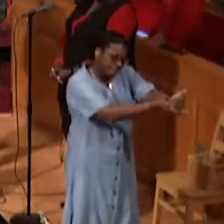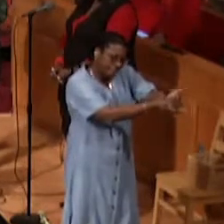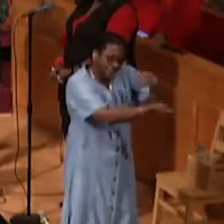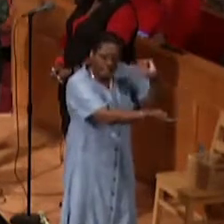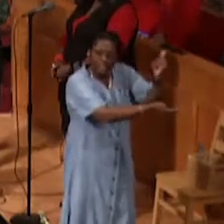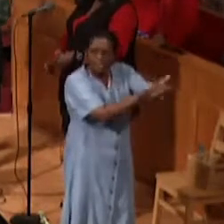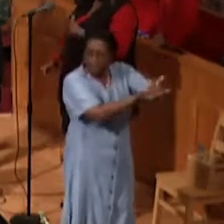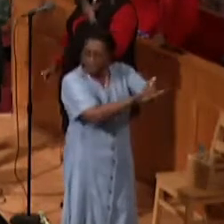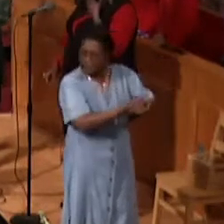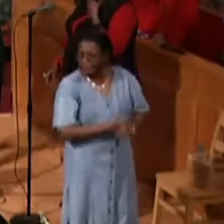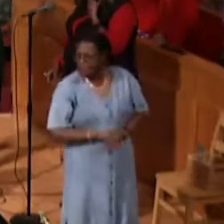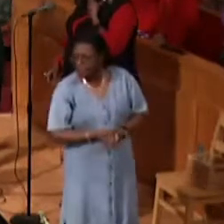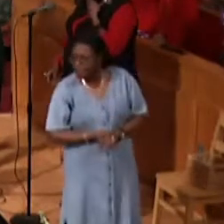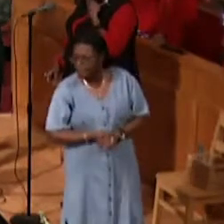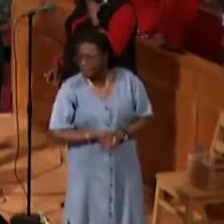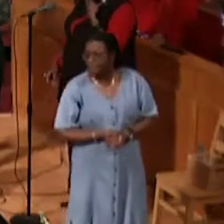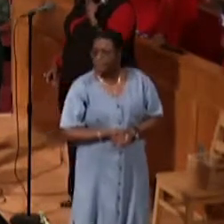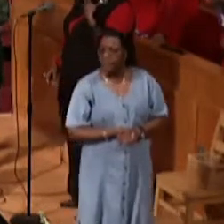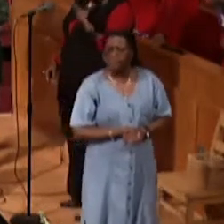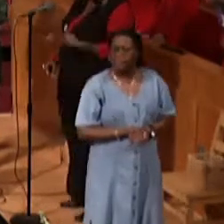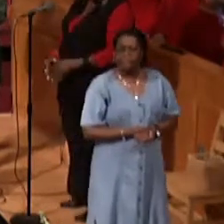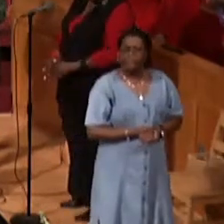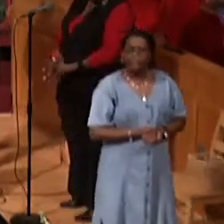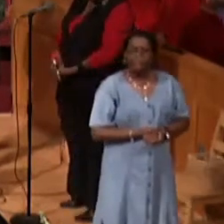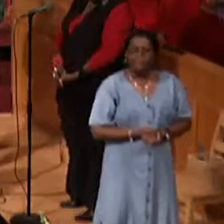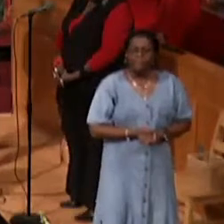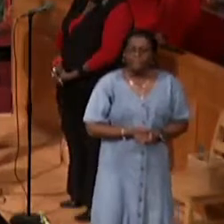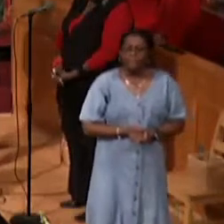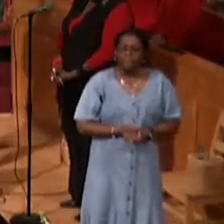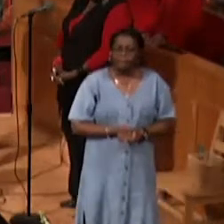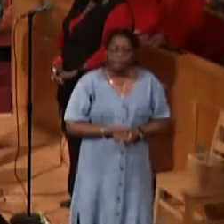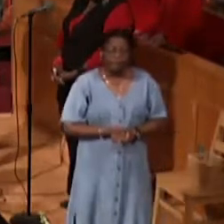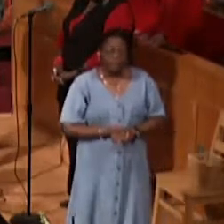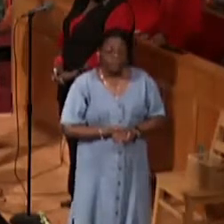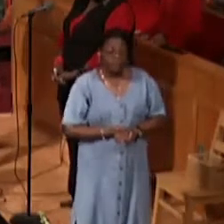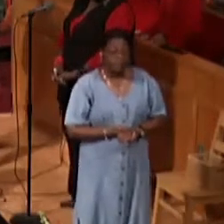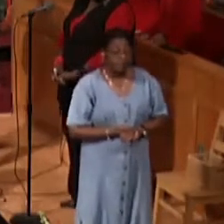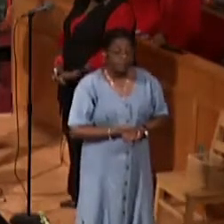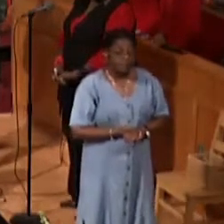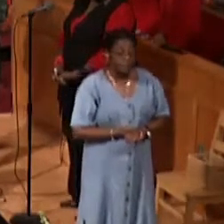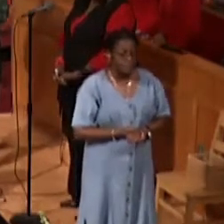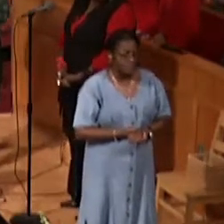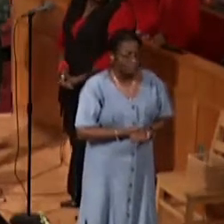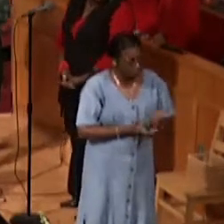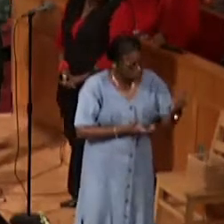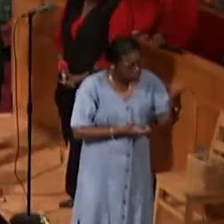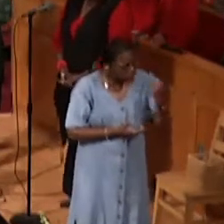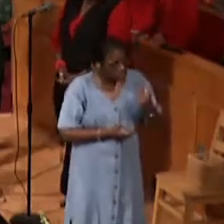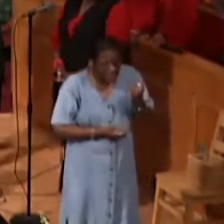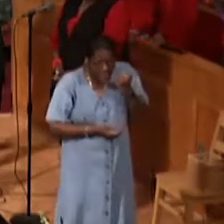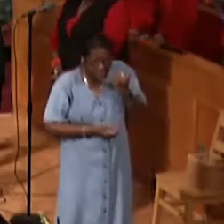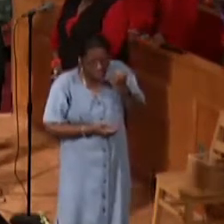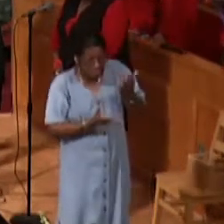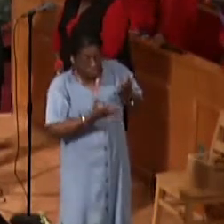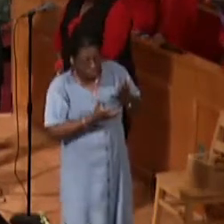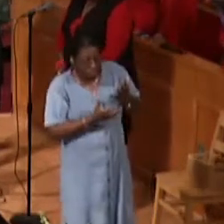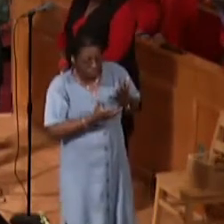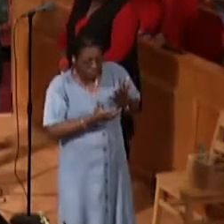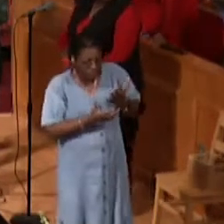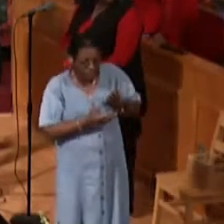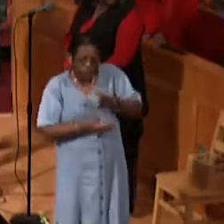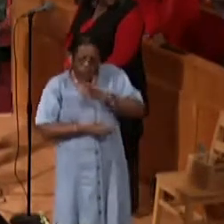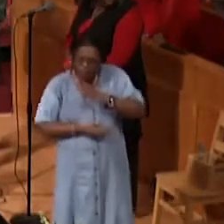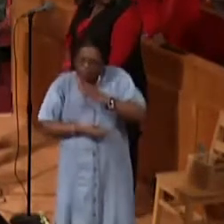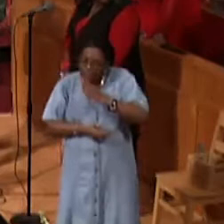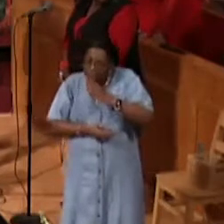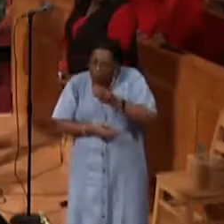Amen. Amen. And so I'm going to allow him to come. He wants to make a statement. He's going to share a few words right